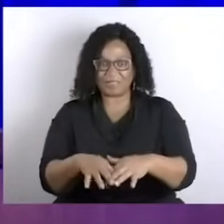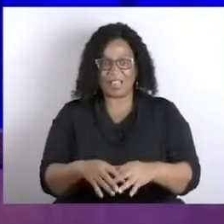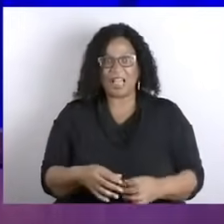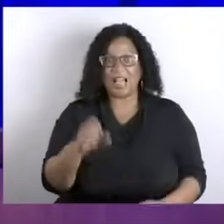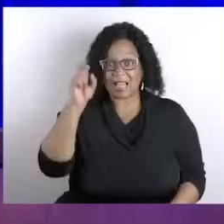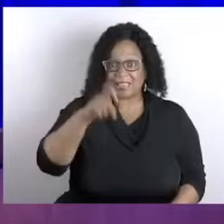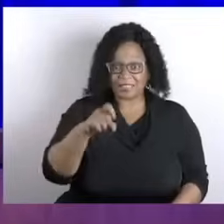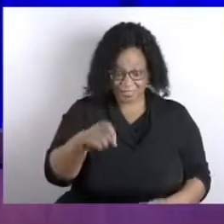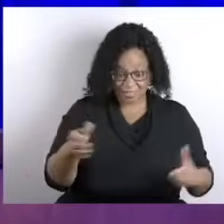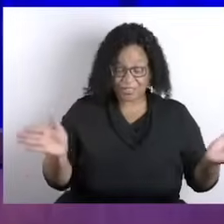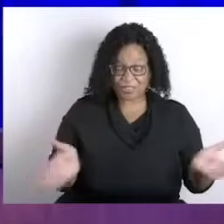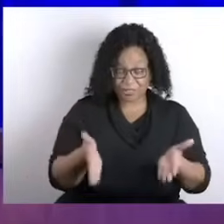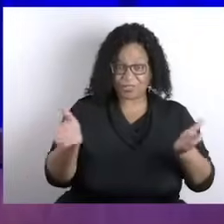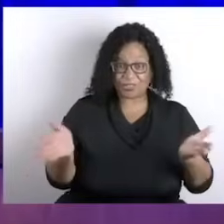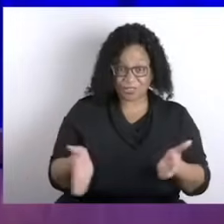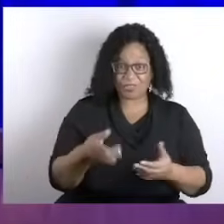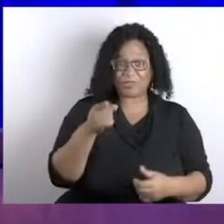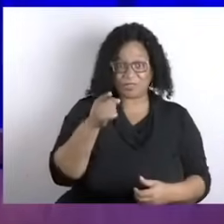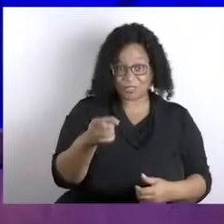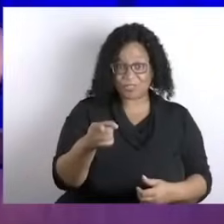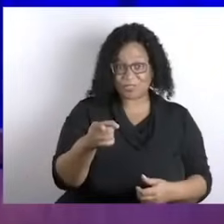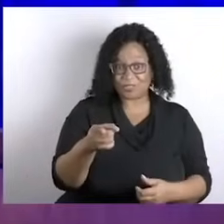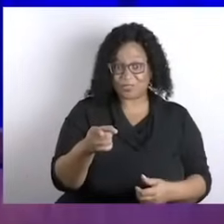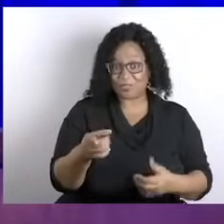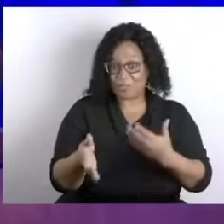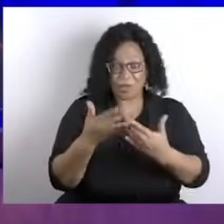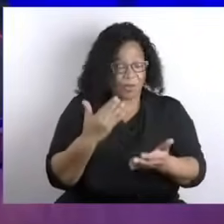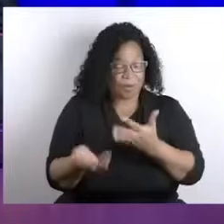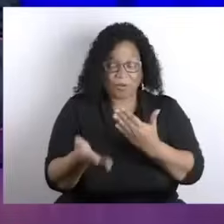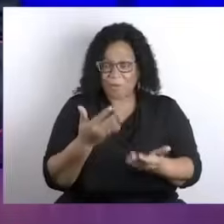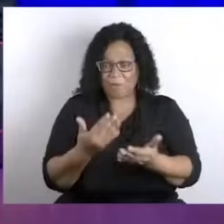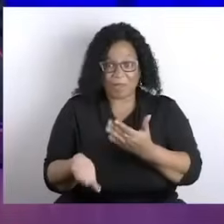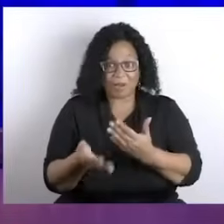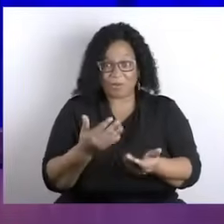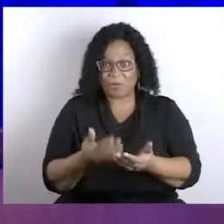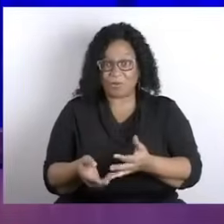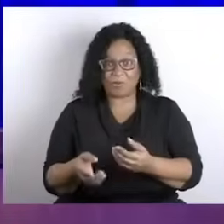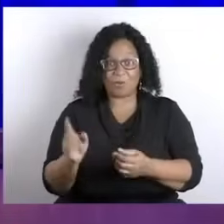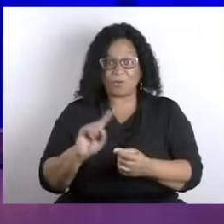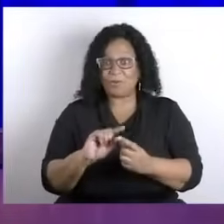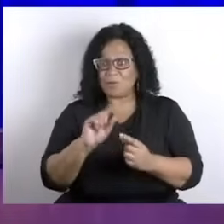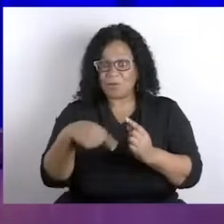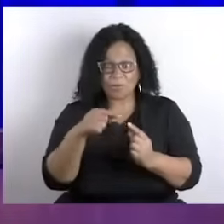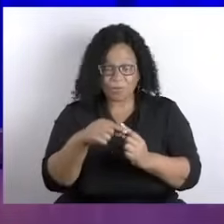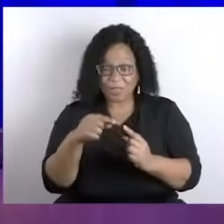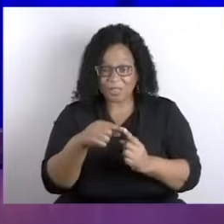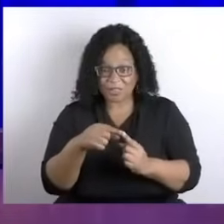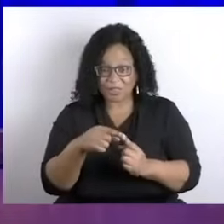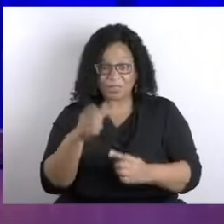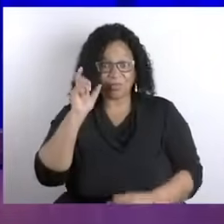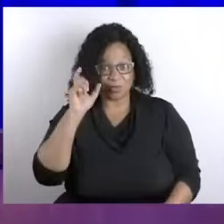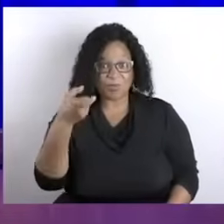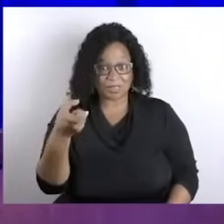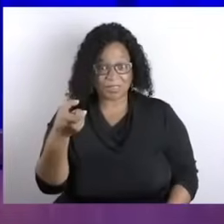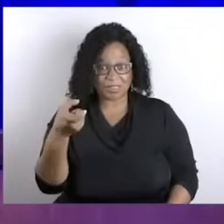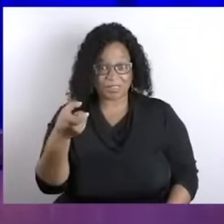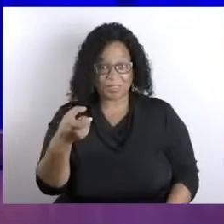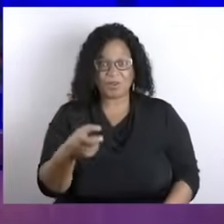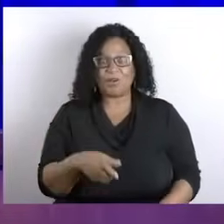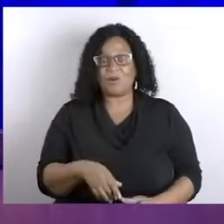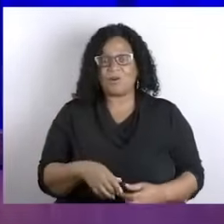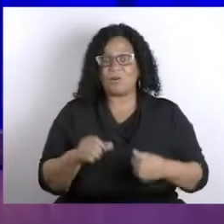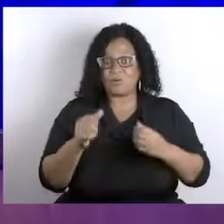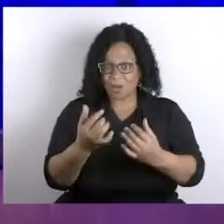encourage somebody listening to me on this Sunday or whatever day you may be watching this little message. You need to understand that while you're